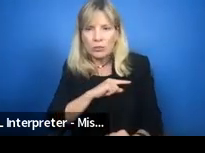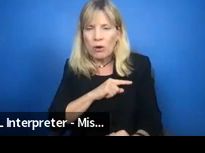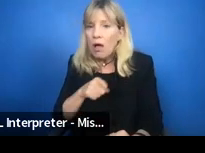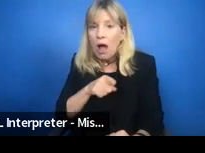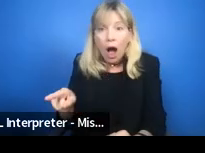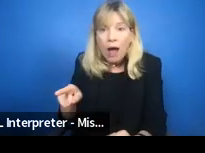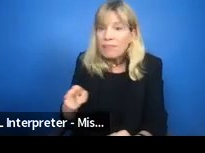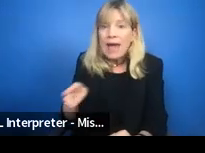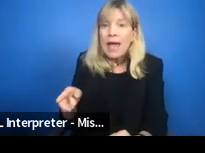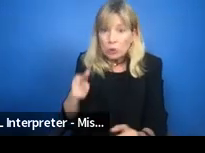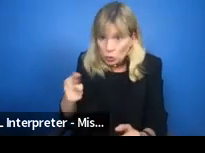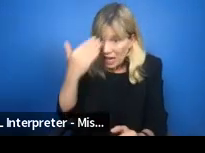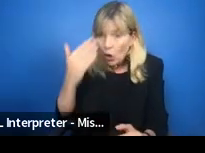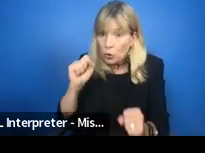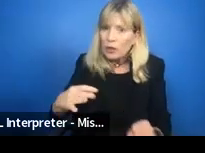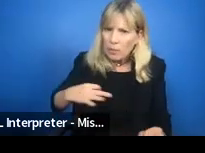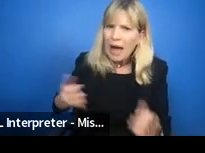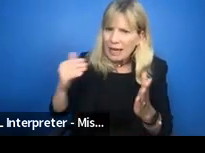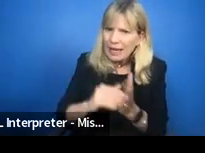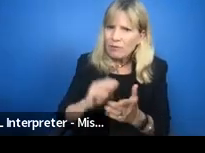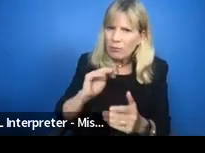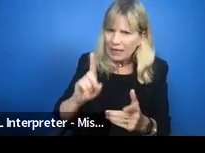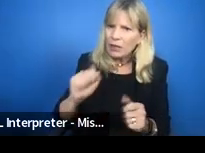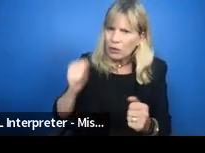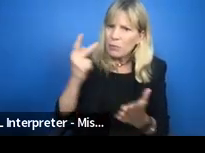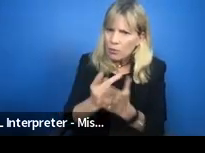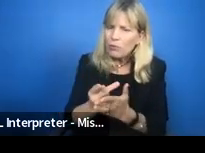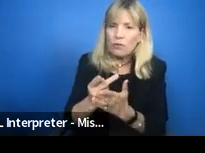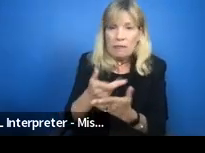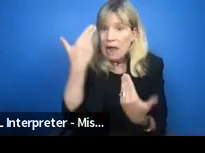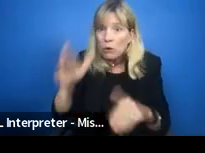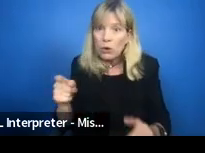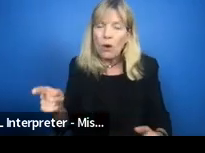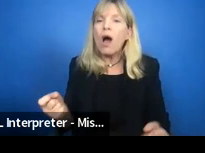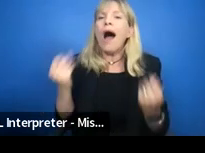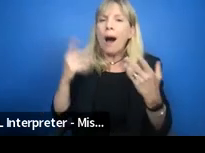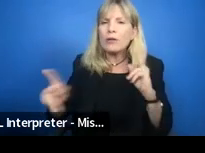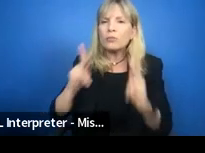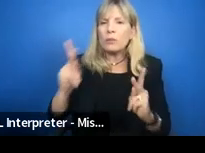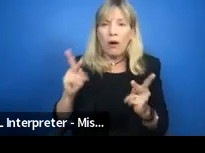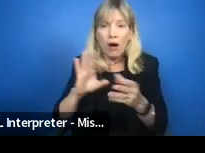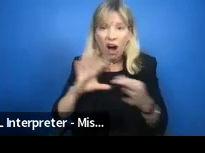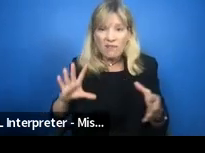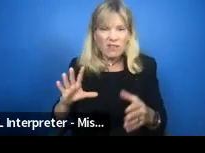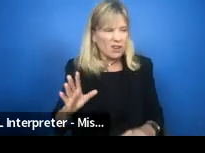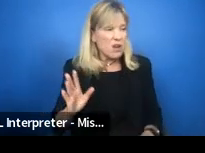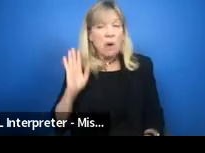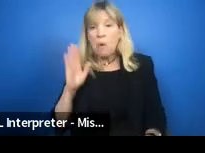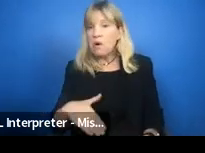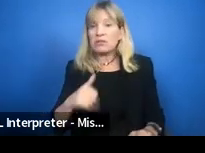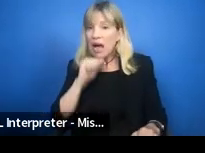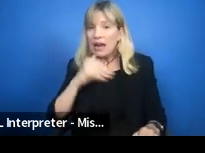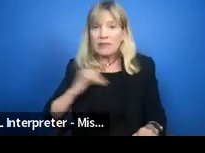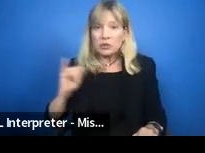can just reapply for Medicaid and be approved? How many of those are going to remain uninsured